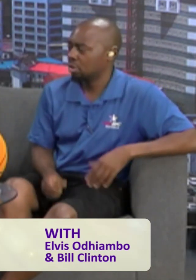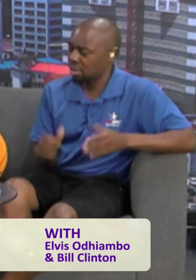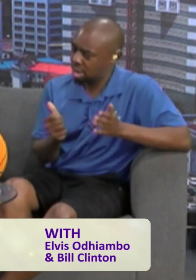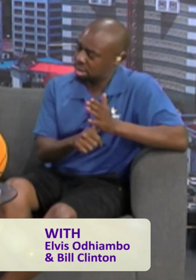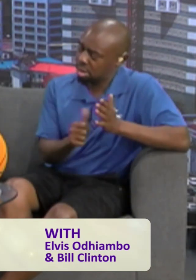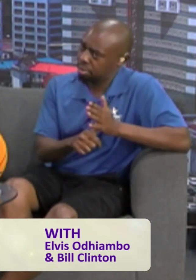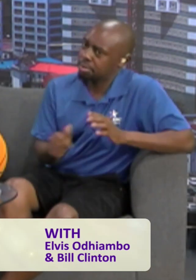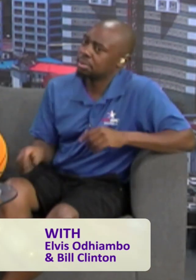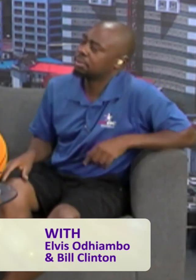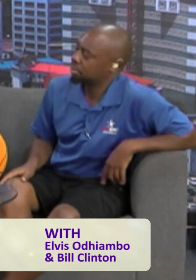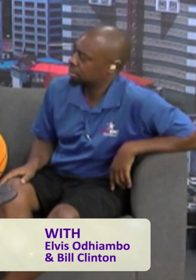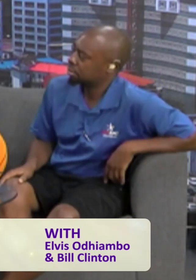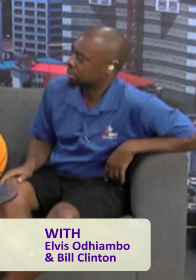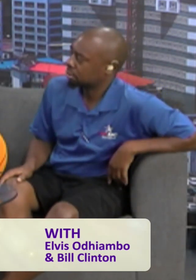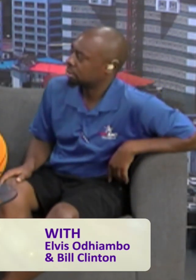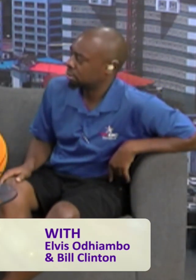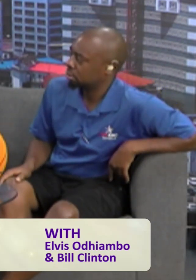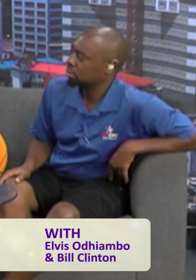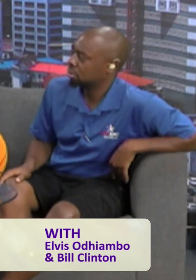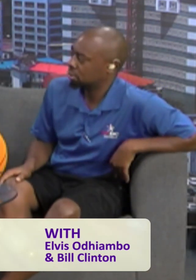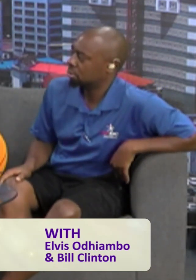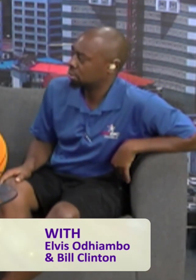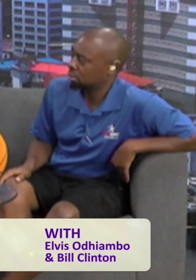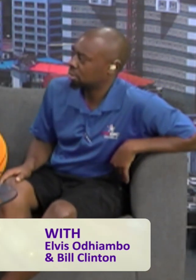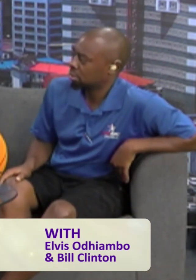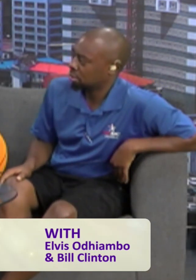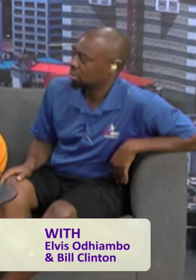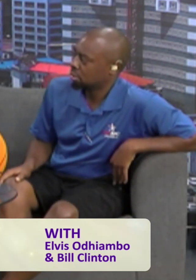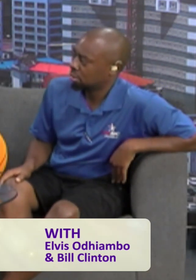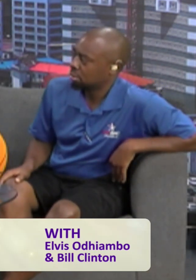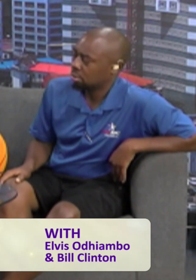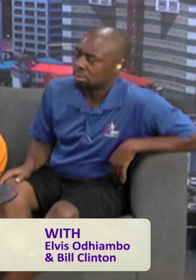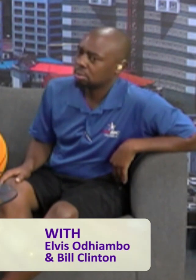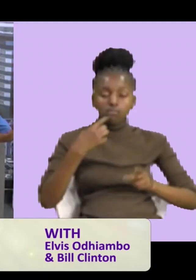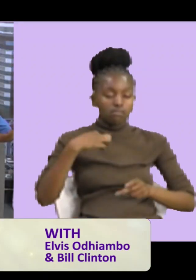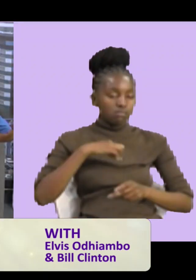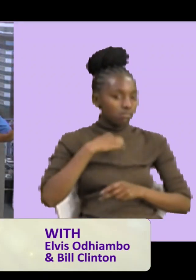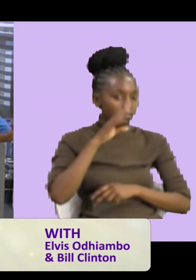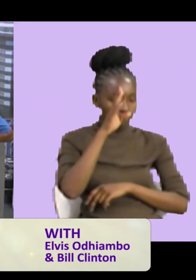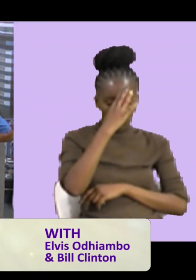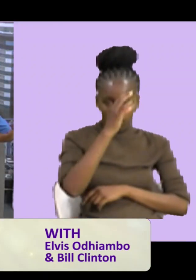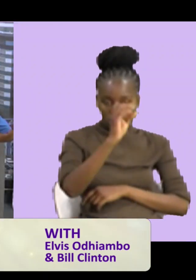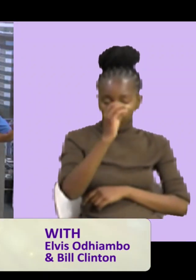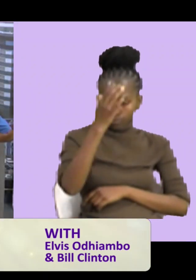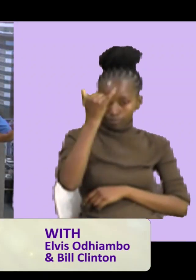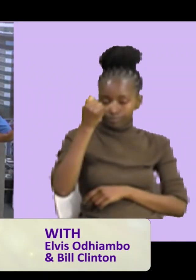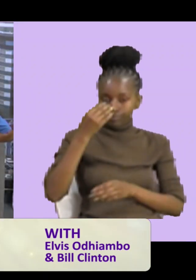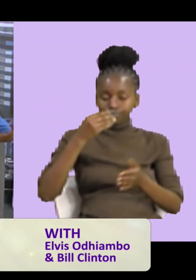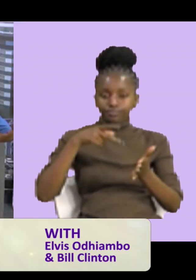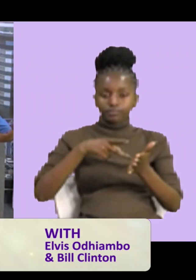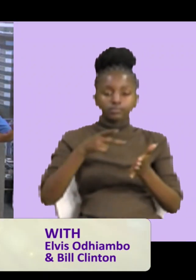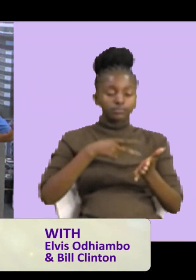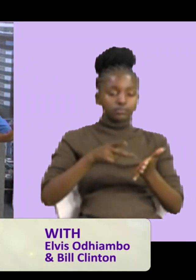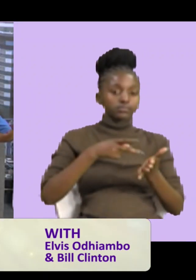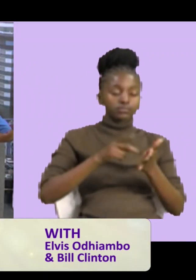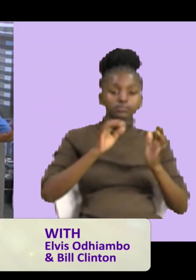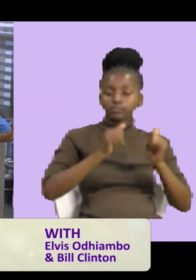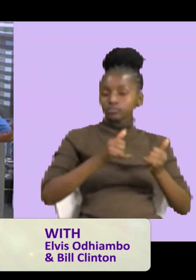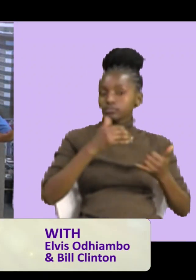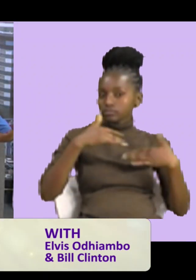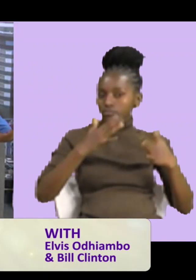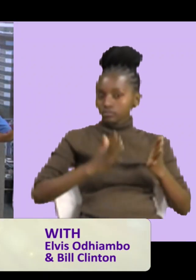easy chance of scoring. And that is the problem in the defense. Without a doubt, they went ahead, and bought in new players in the transfer market, the likes